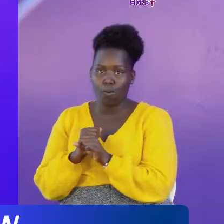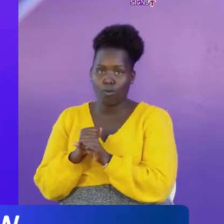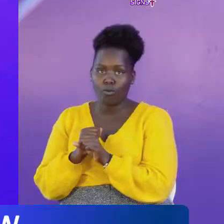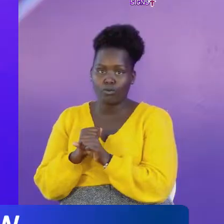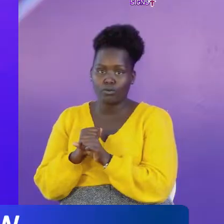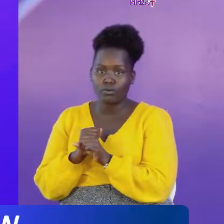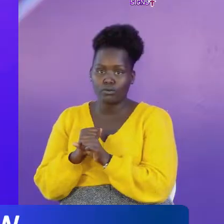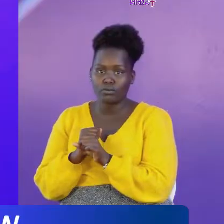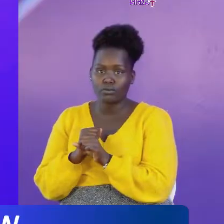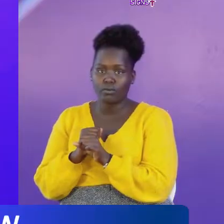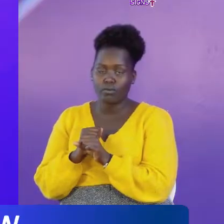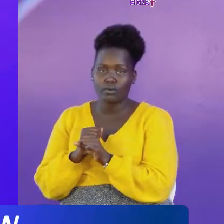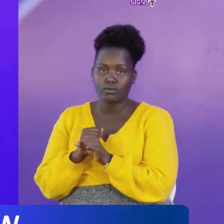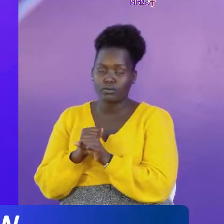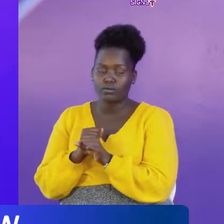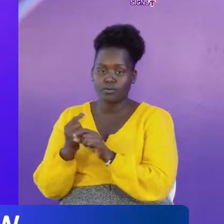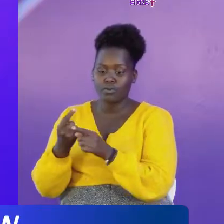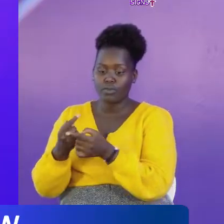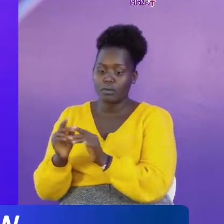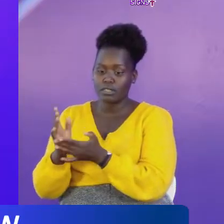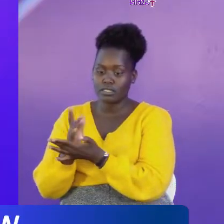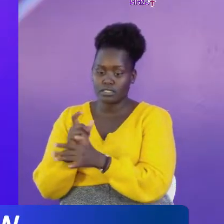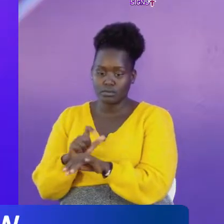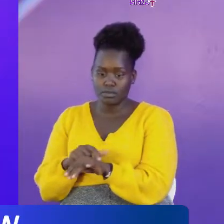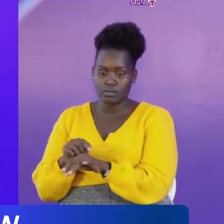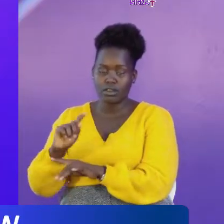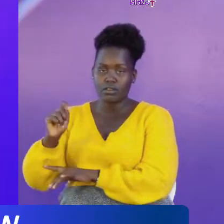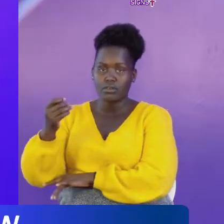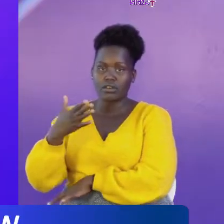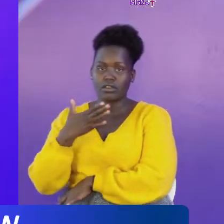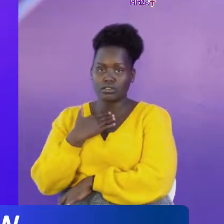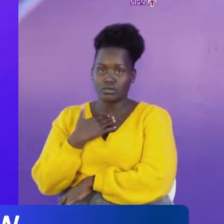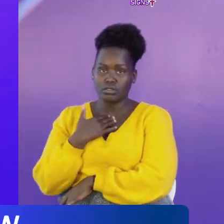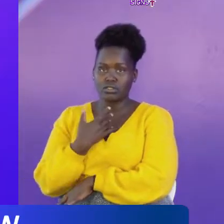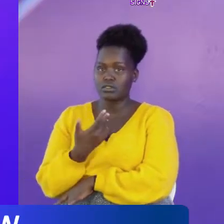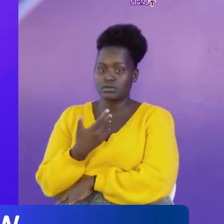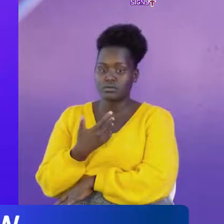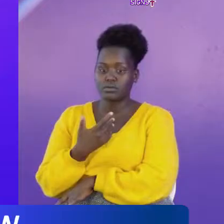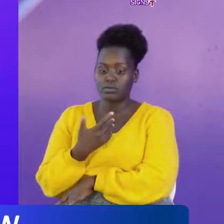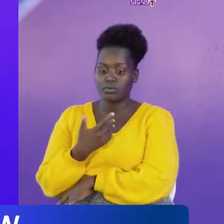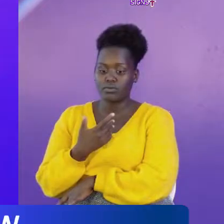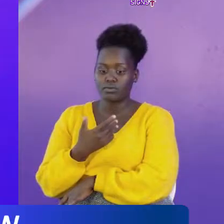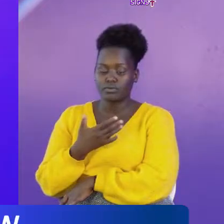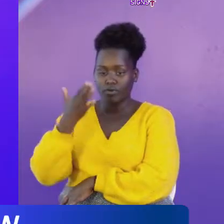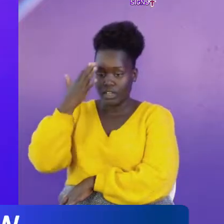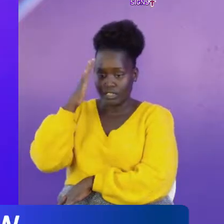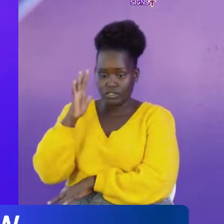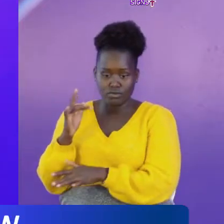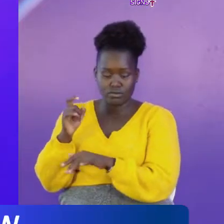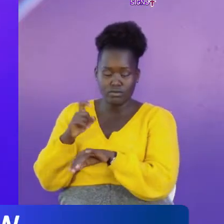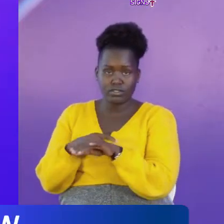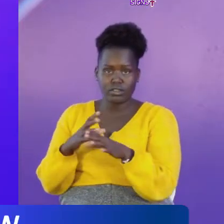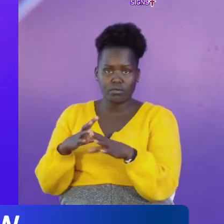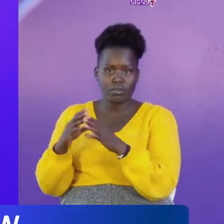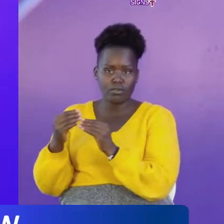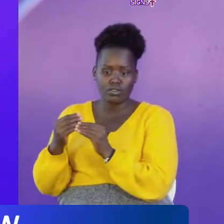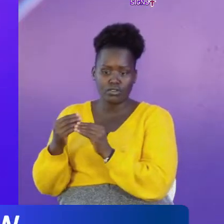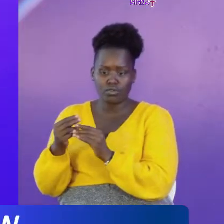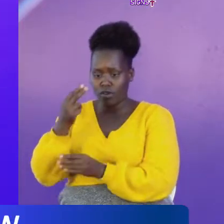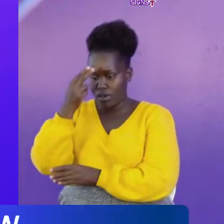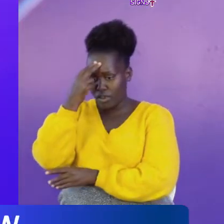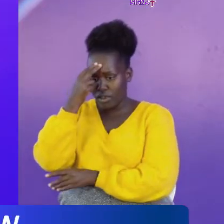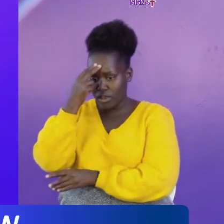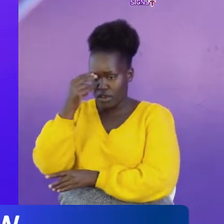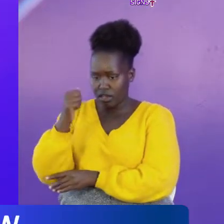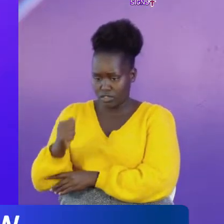is priceless. But sometimes Kenyans want like literal things. I remember like when we went to